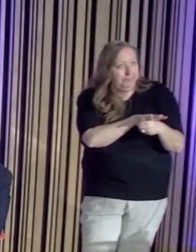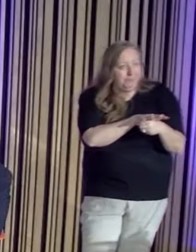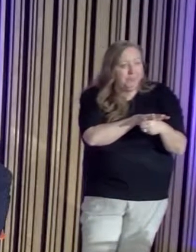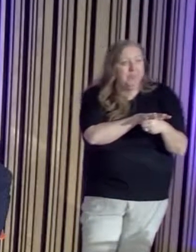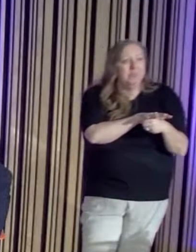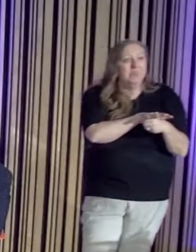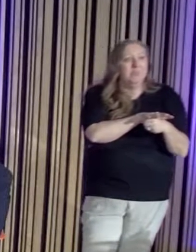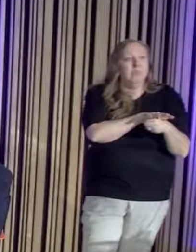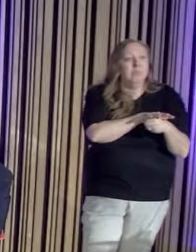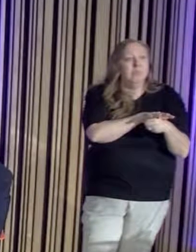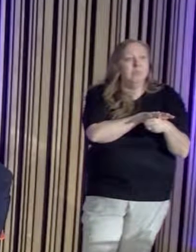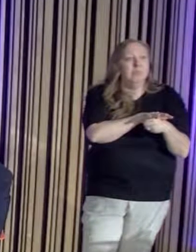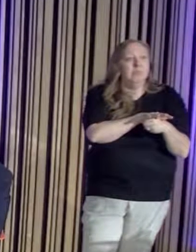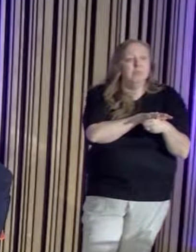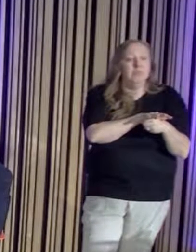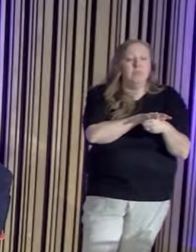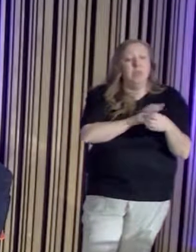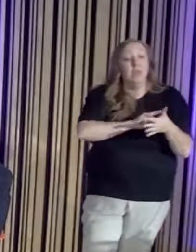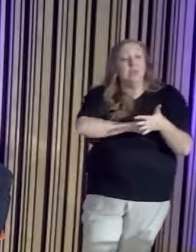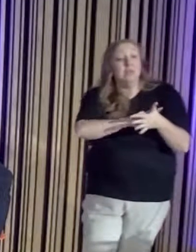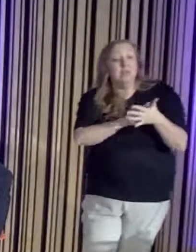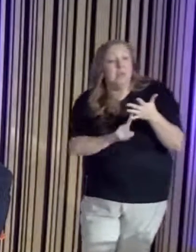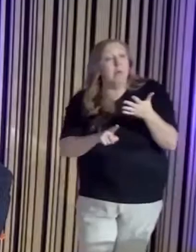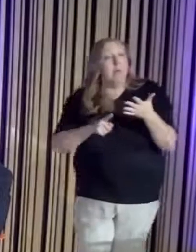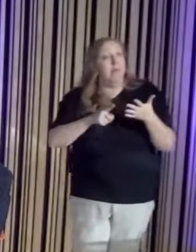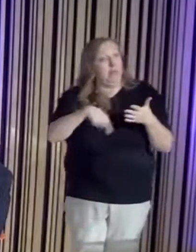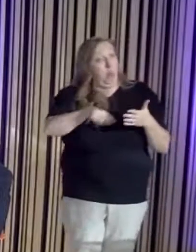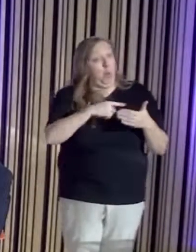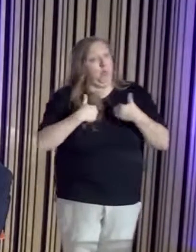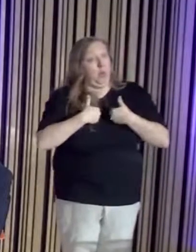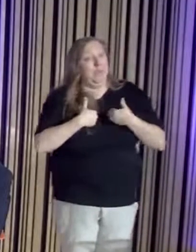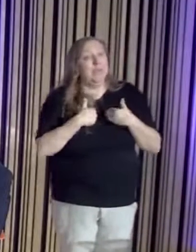can exploit effervescent